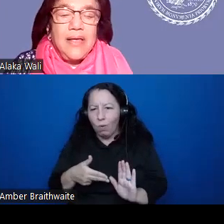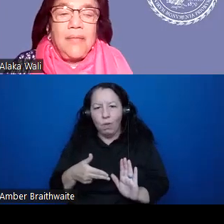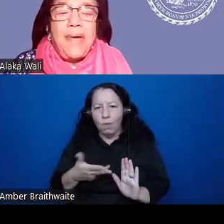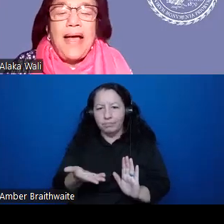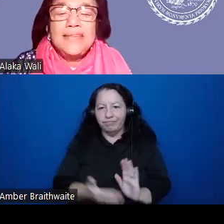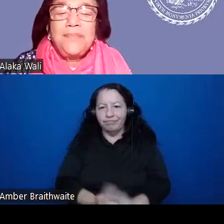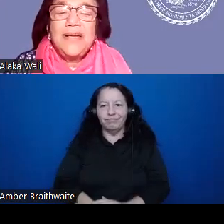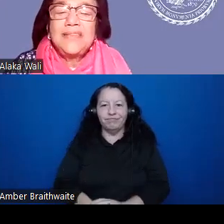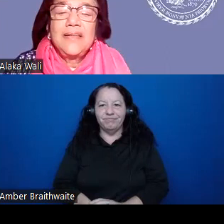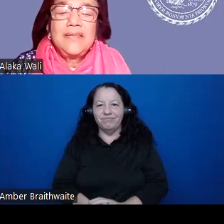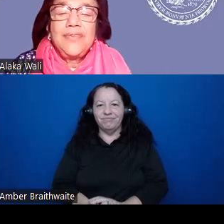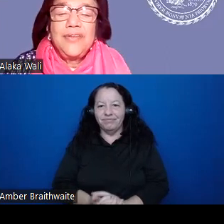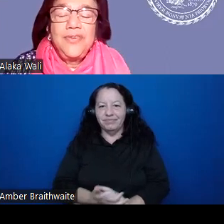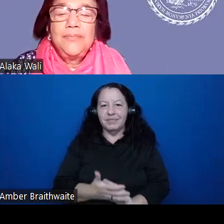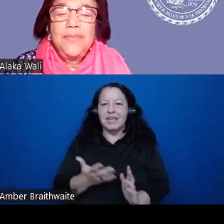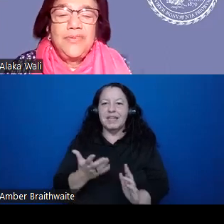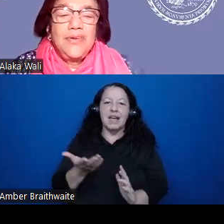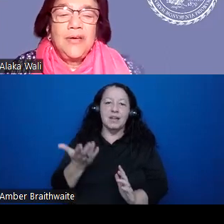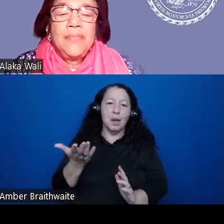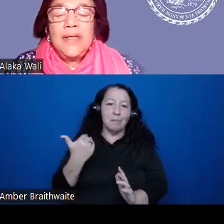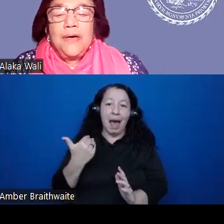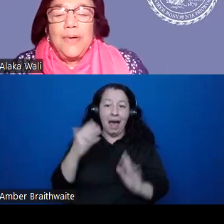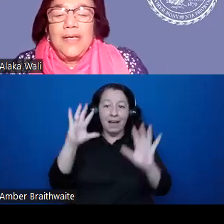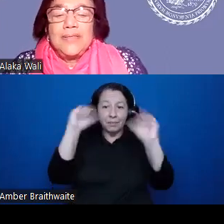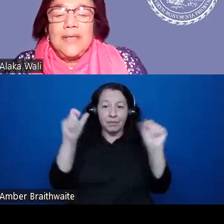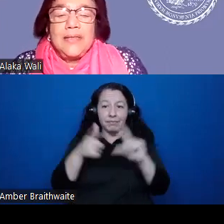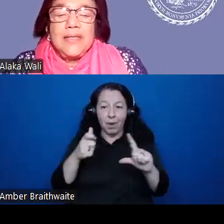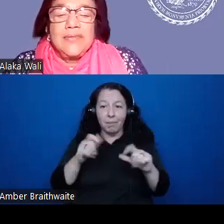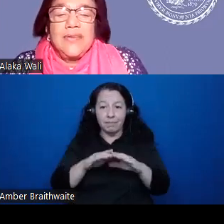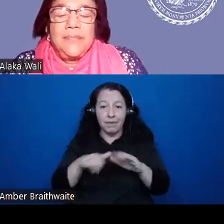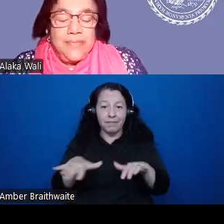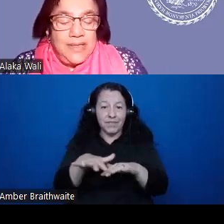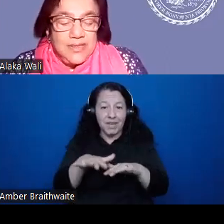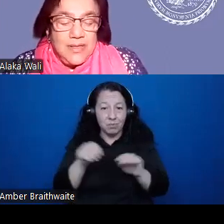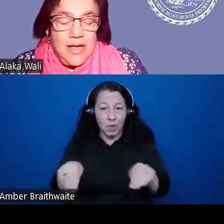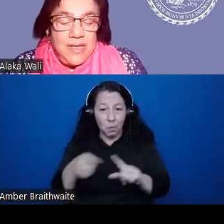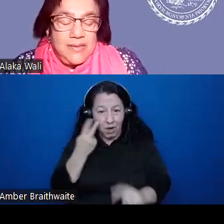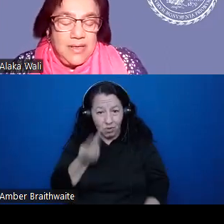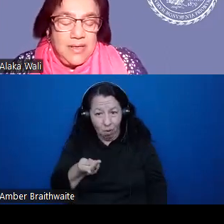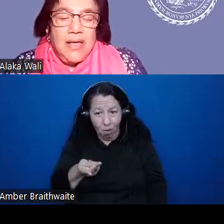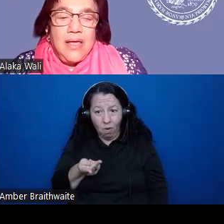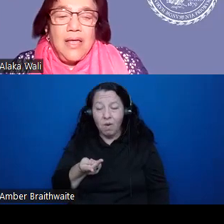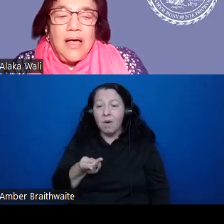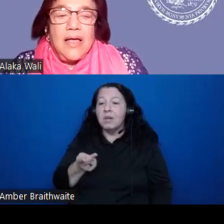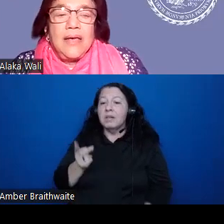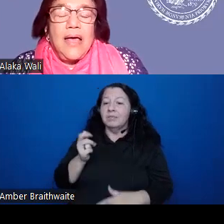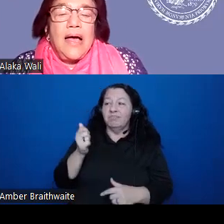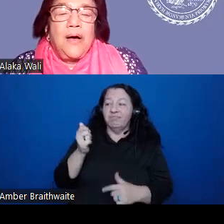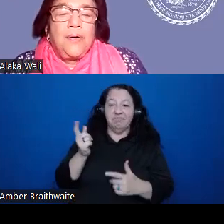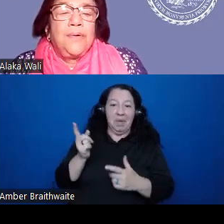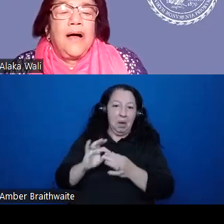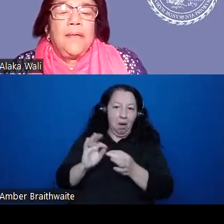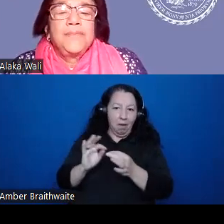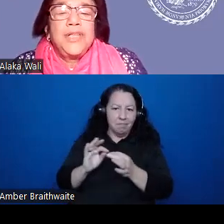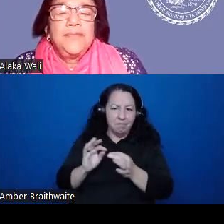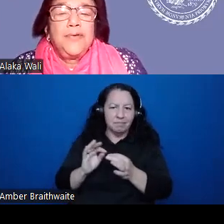And a past president of the Field Museum, when he saw this, he just commented on